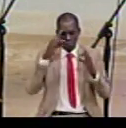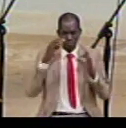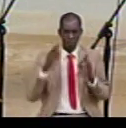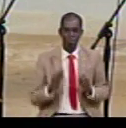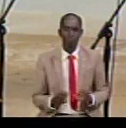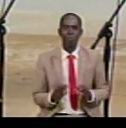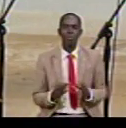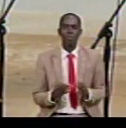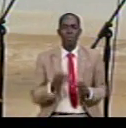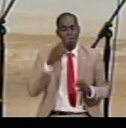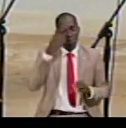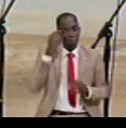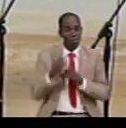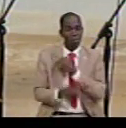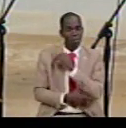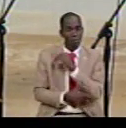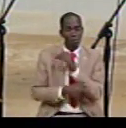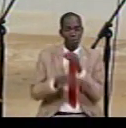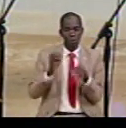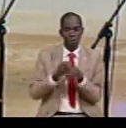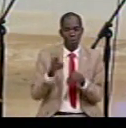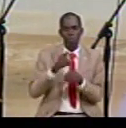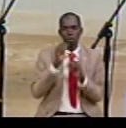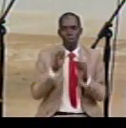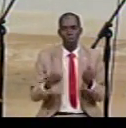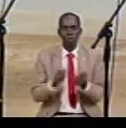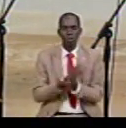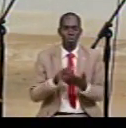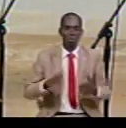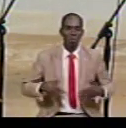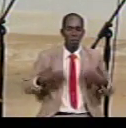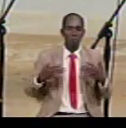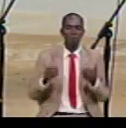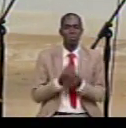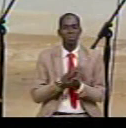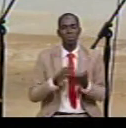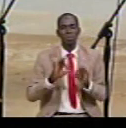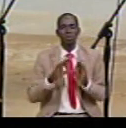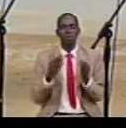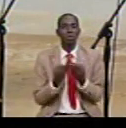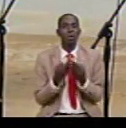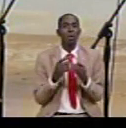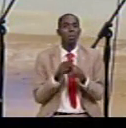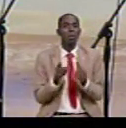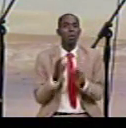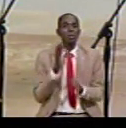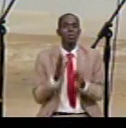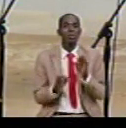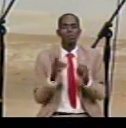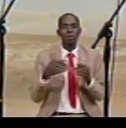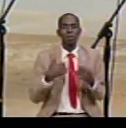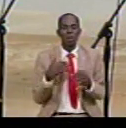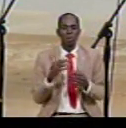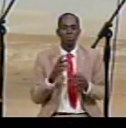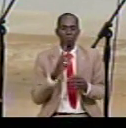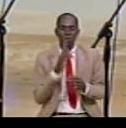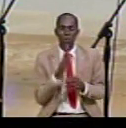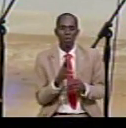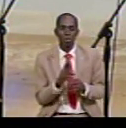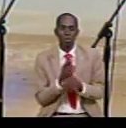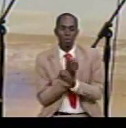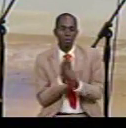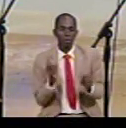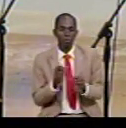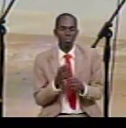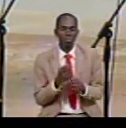family when you fall into it. But then, if you are born again, you repented, you know, genuinely, the grace of God is